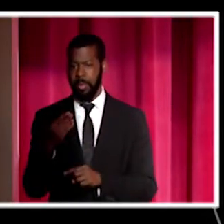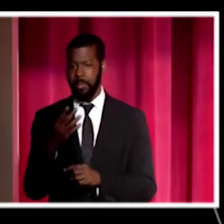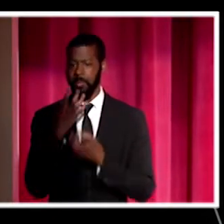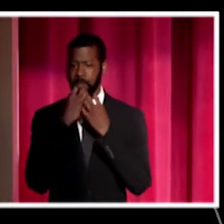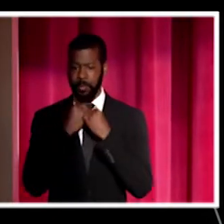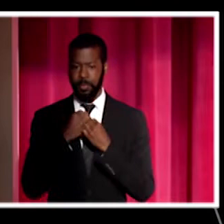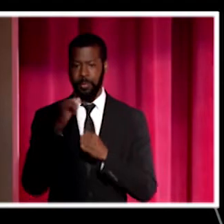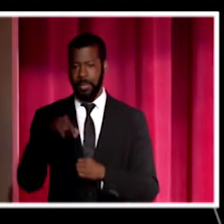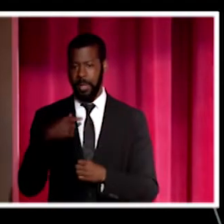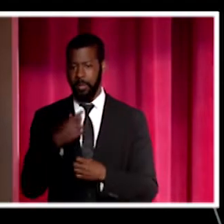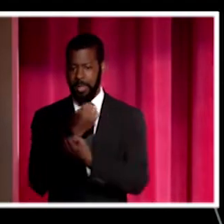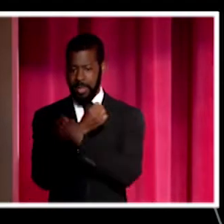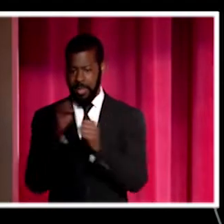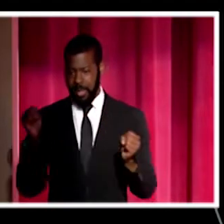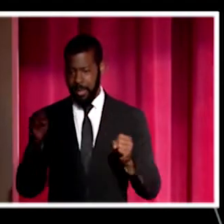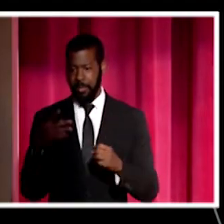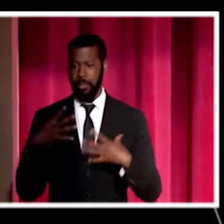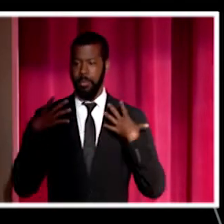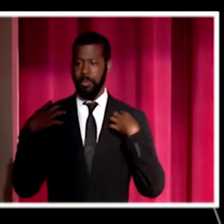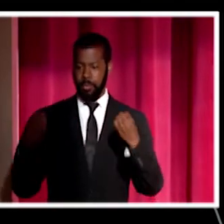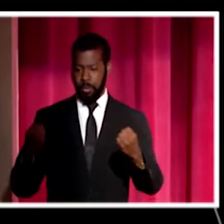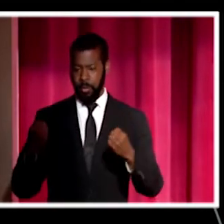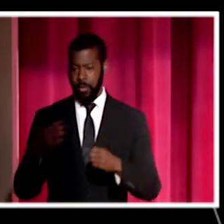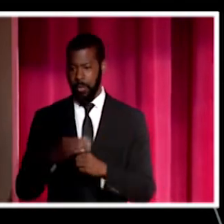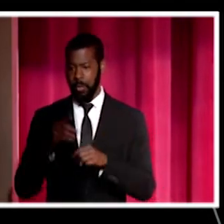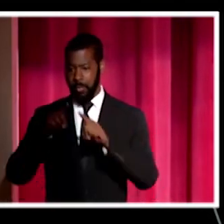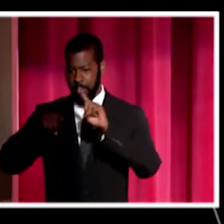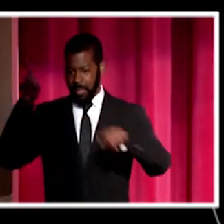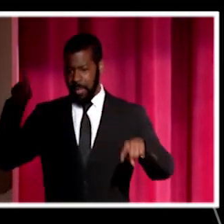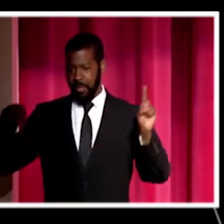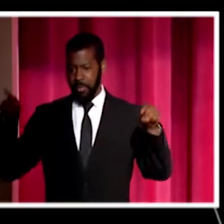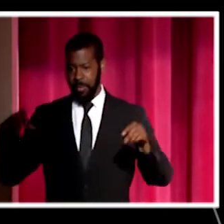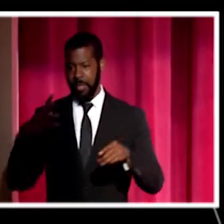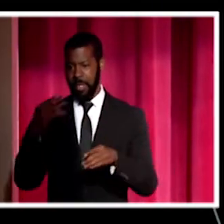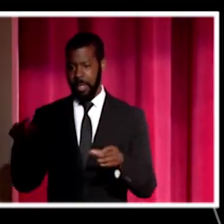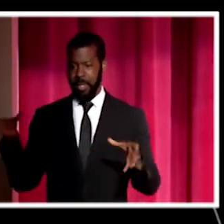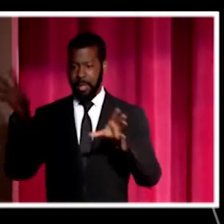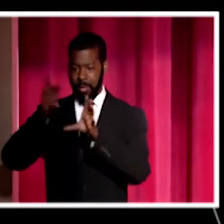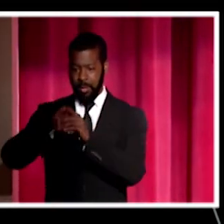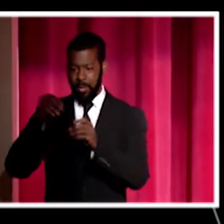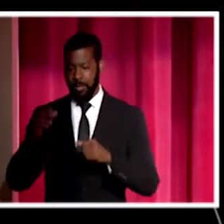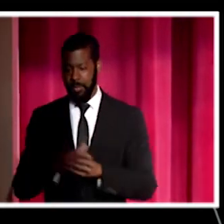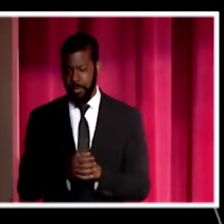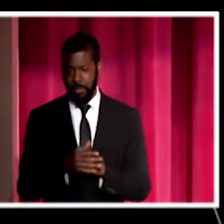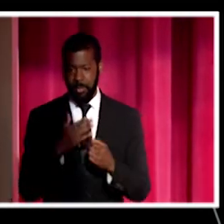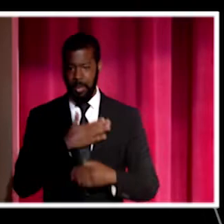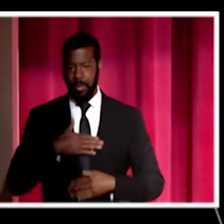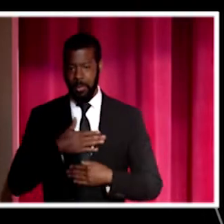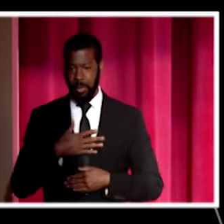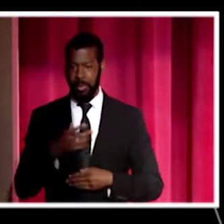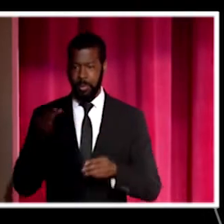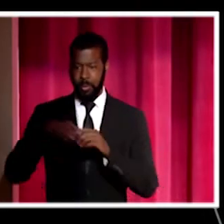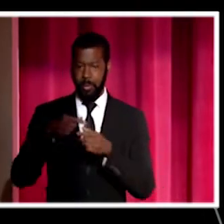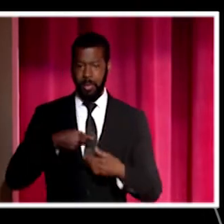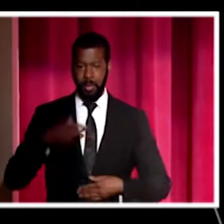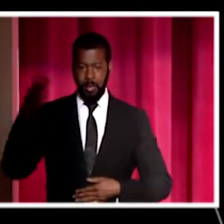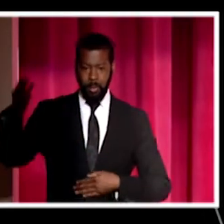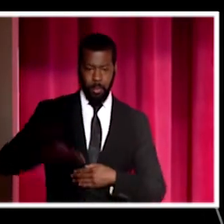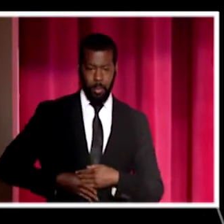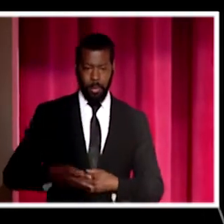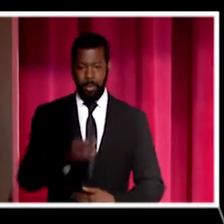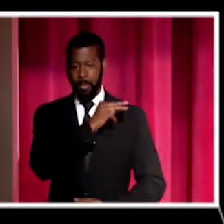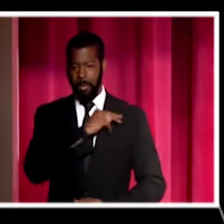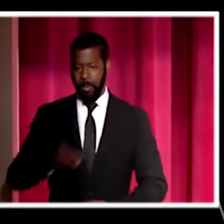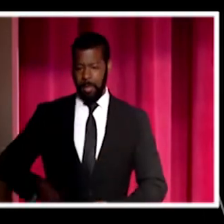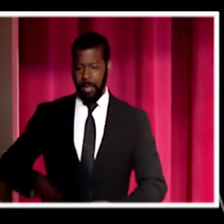that we remain safe, strong, diverse, and inclusive. Please join me in welcoming